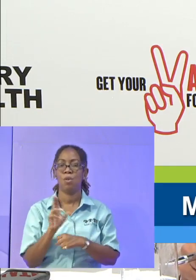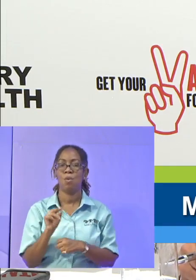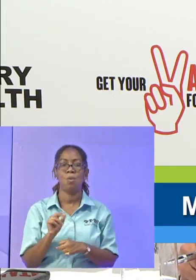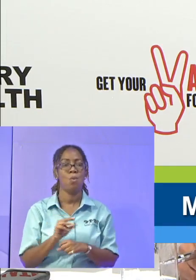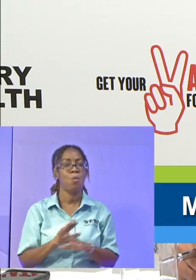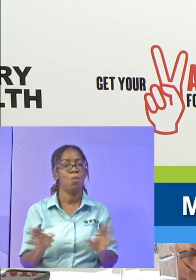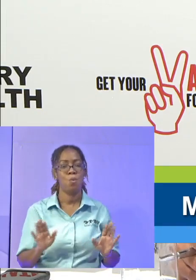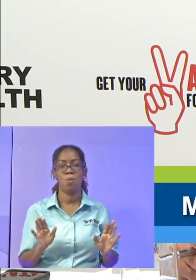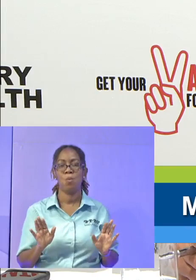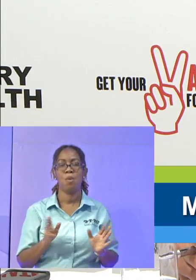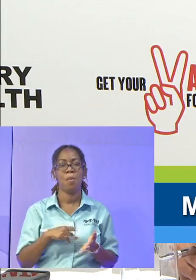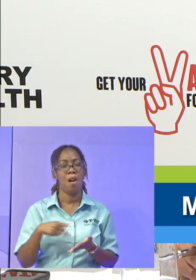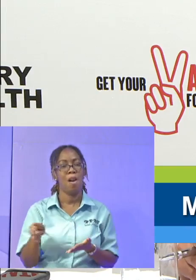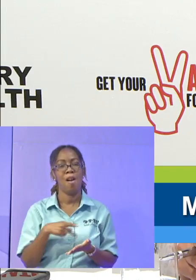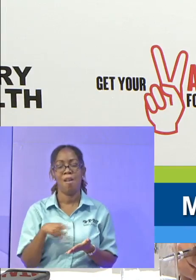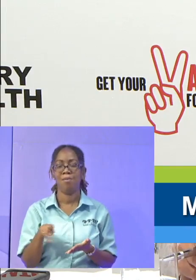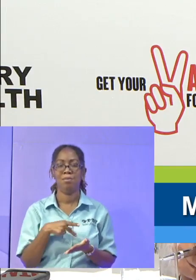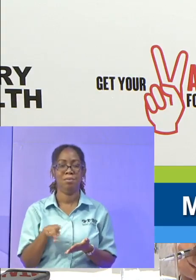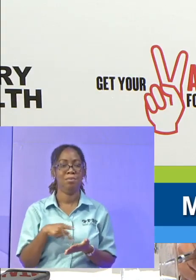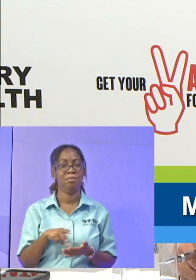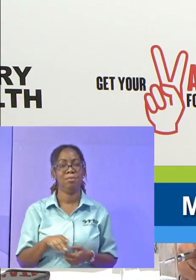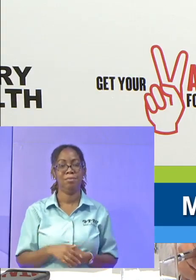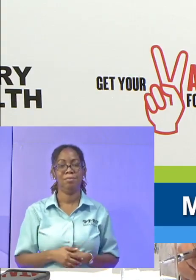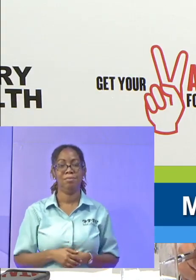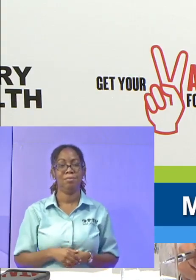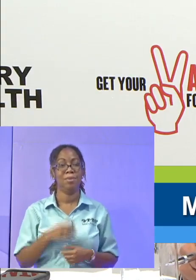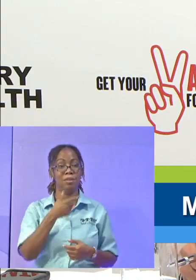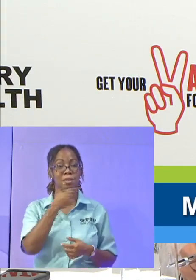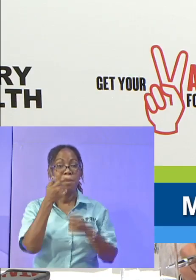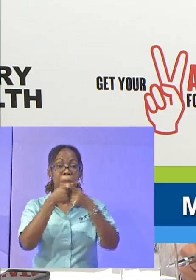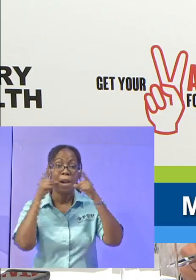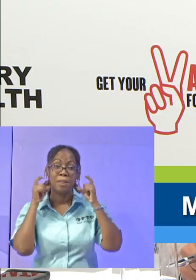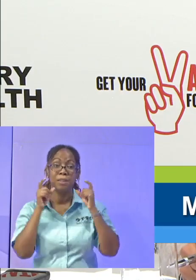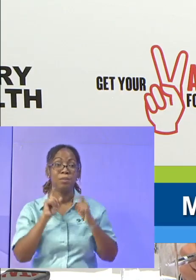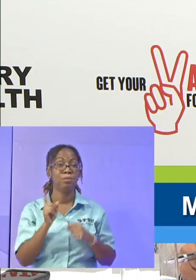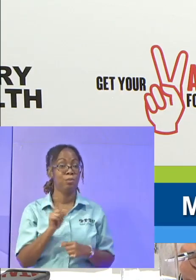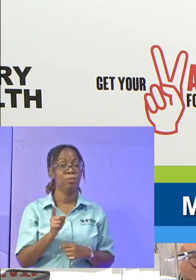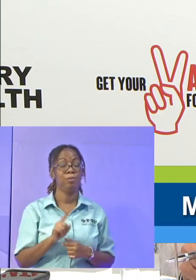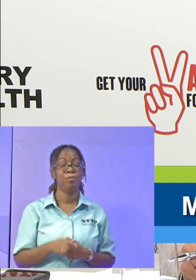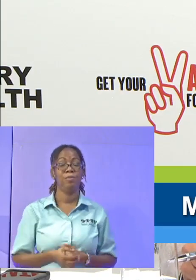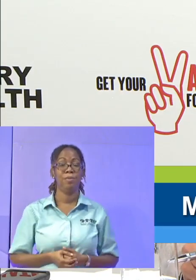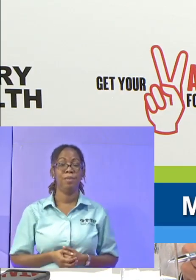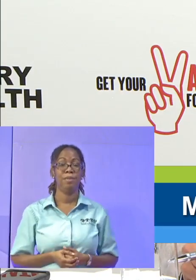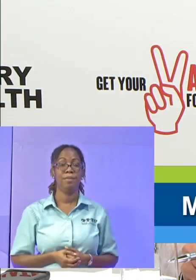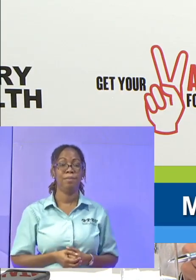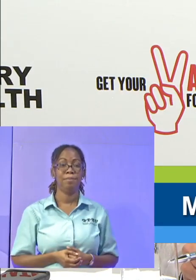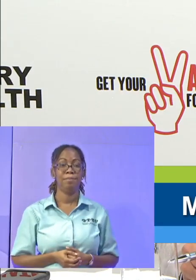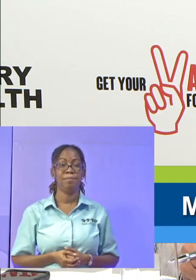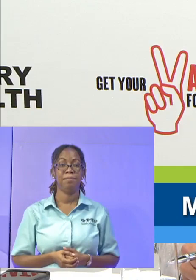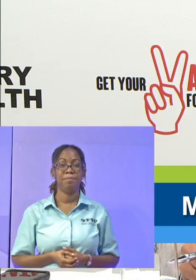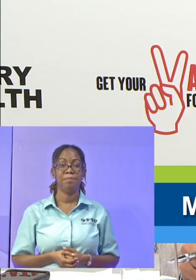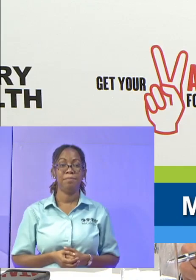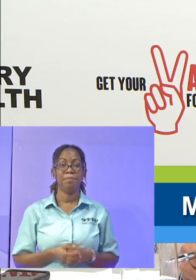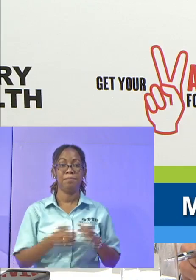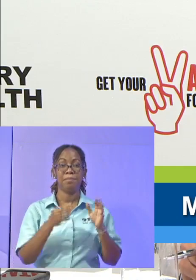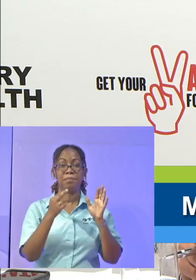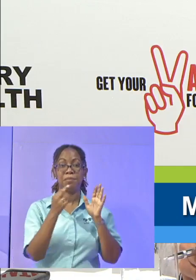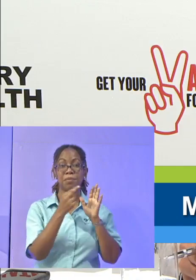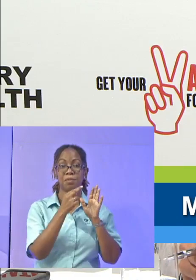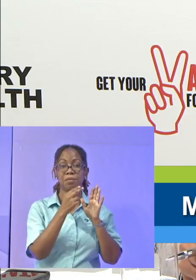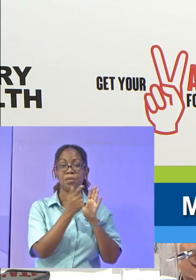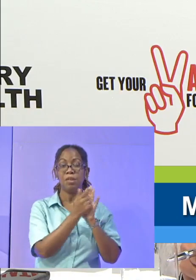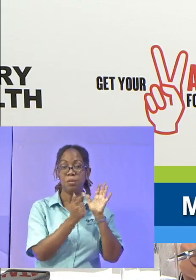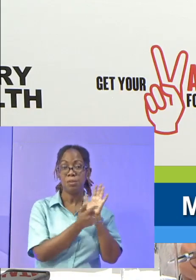partying, especially with your masks off and so on. The regulations will be amended to give effect to